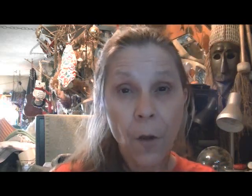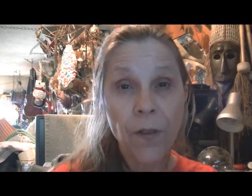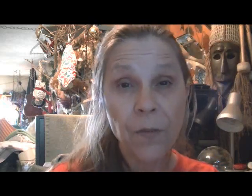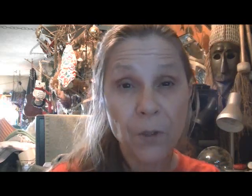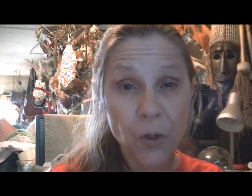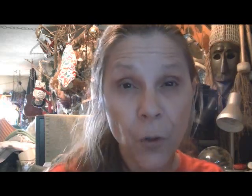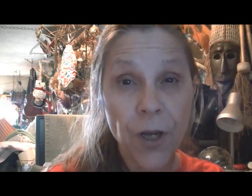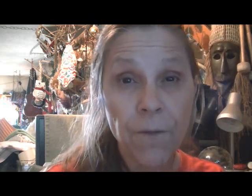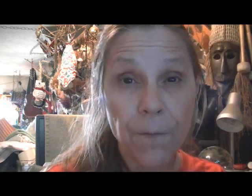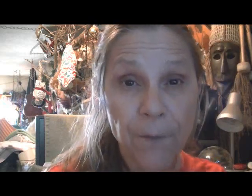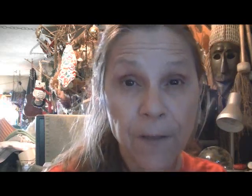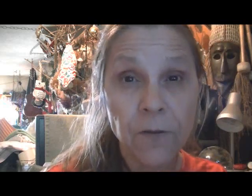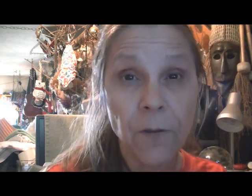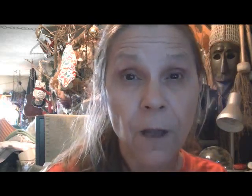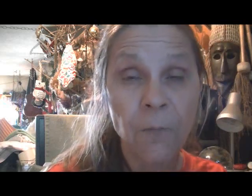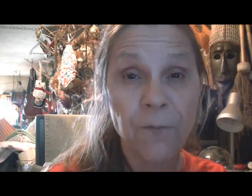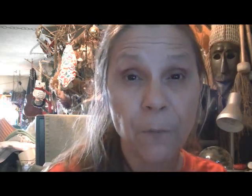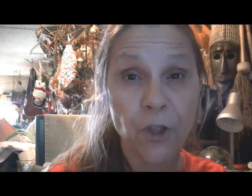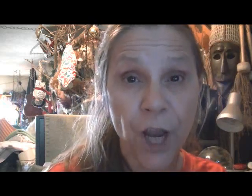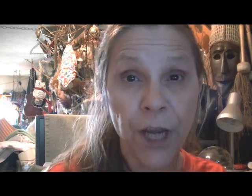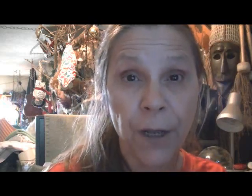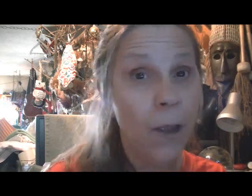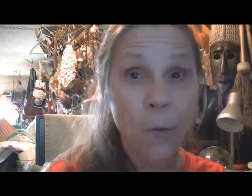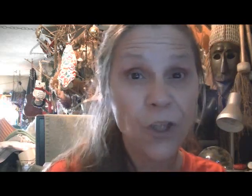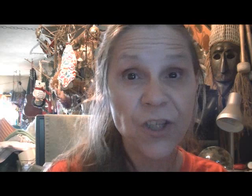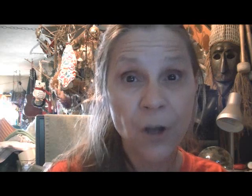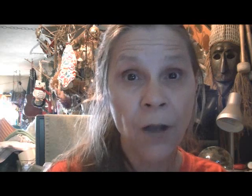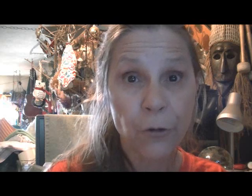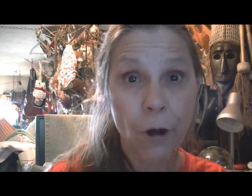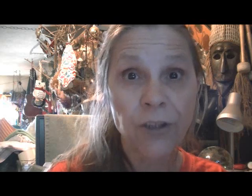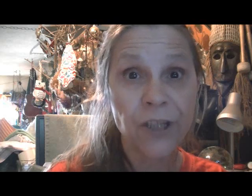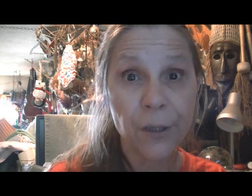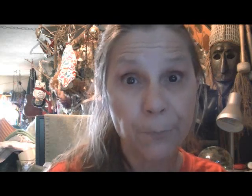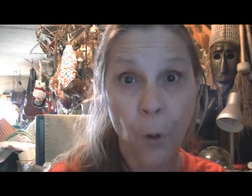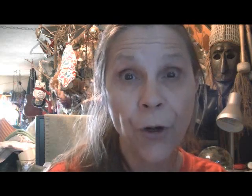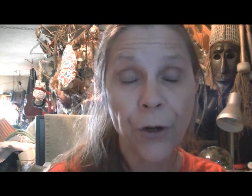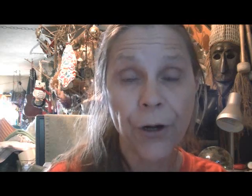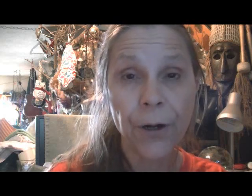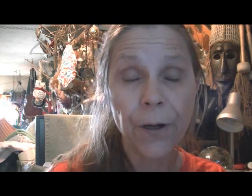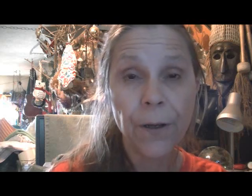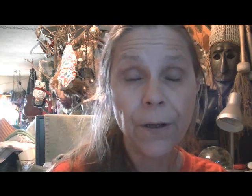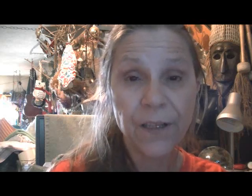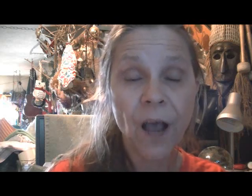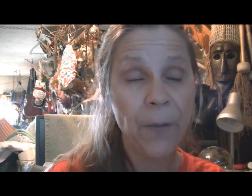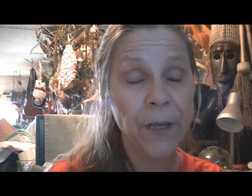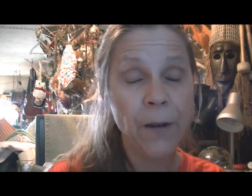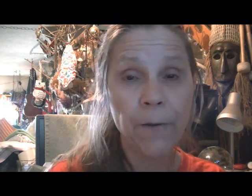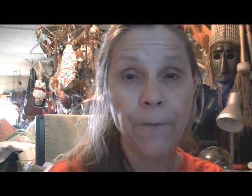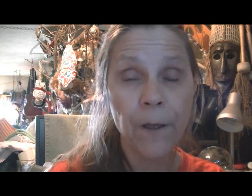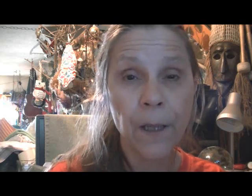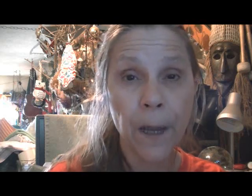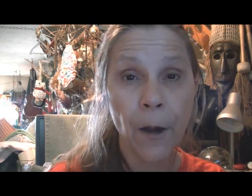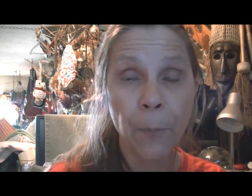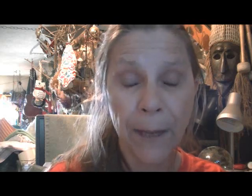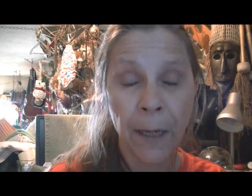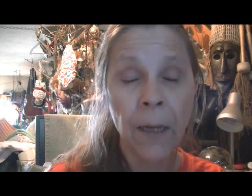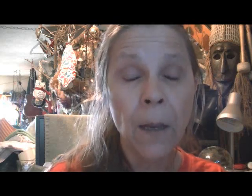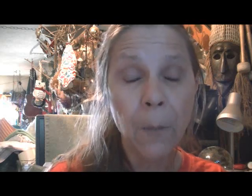And they know that the majority of the fentanyl comes from China, which is not crossing the border. It's coming in on a